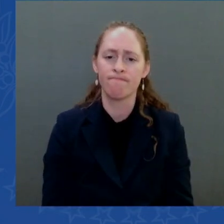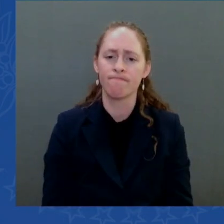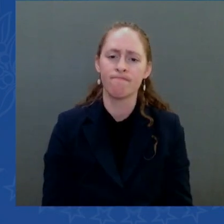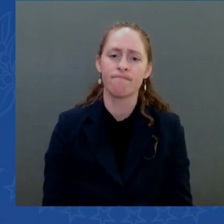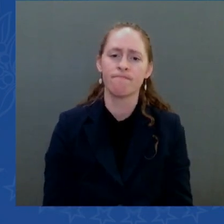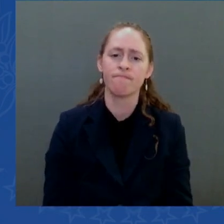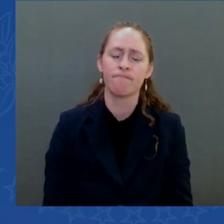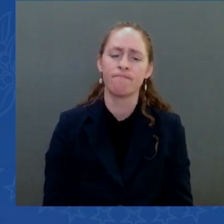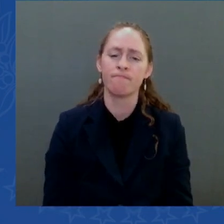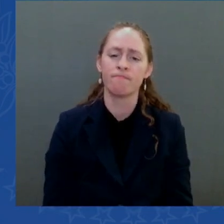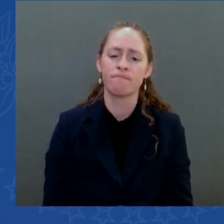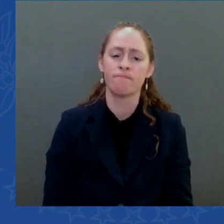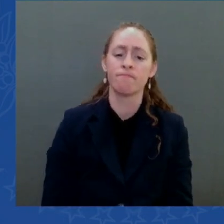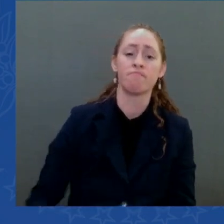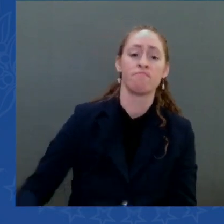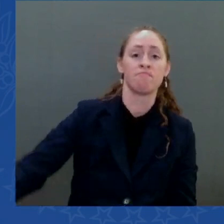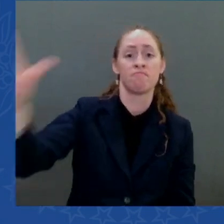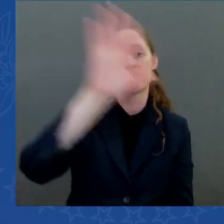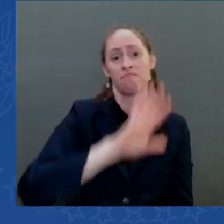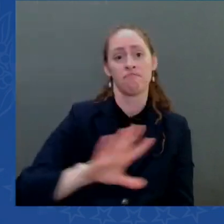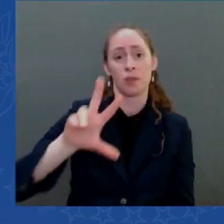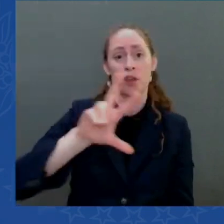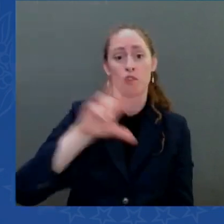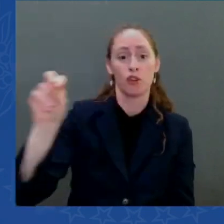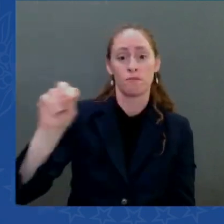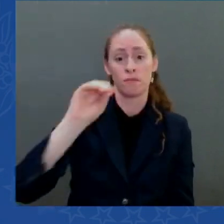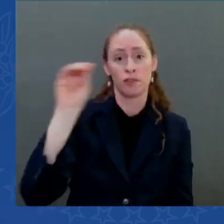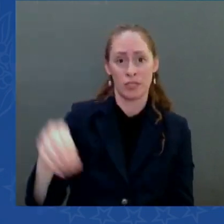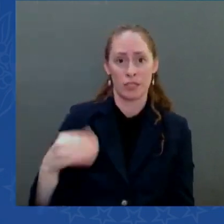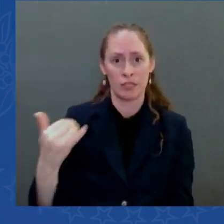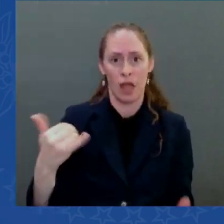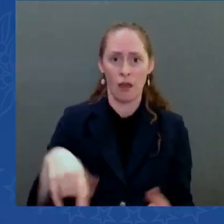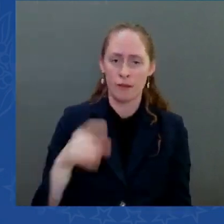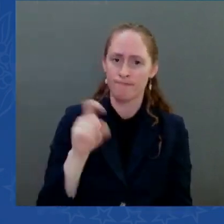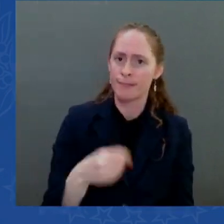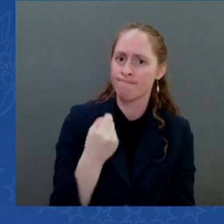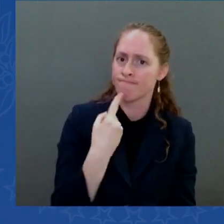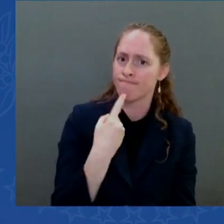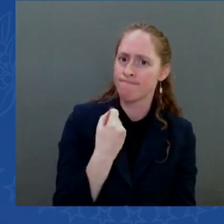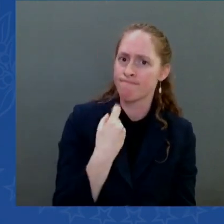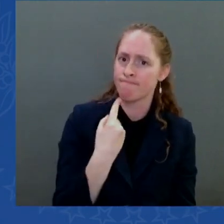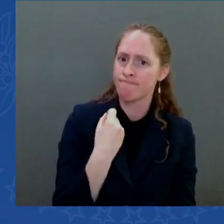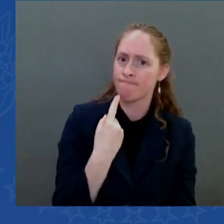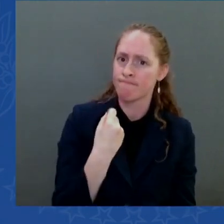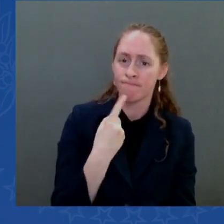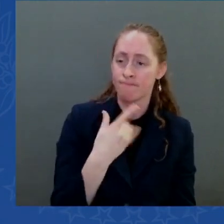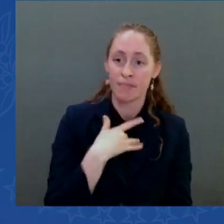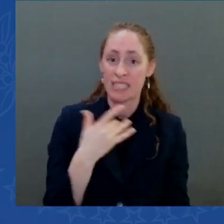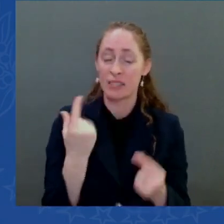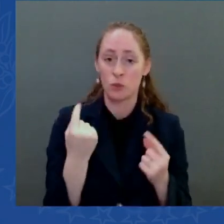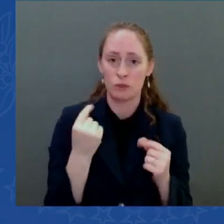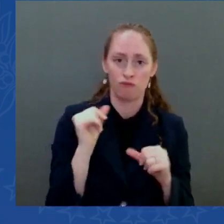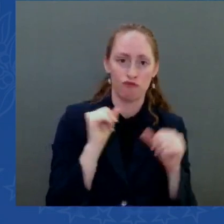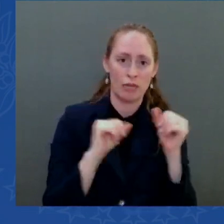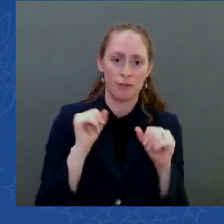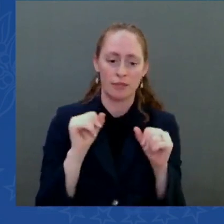drug that they need. Many people use over-the-counter drugs instead, cut pills in half because they can't afford